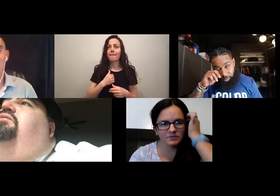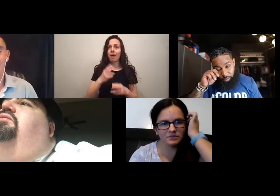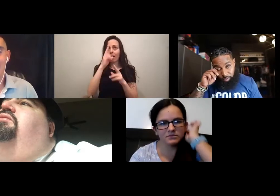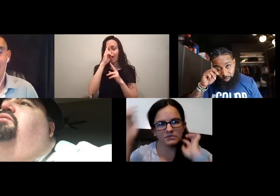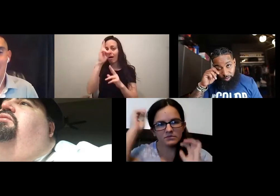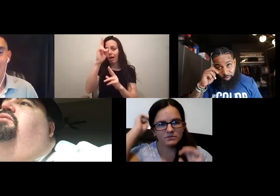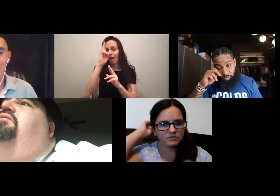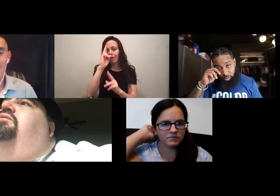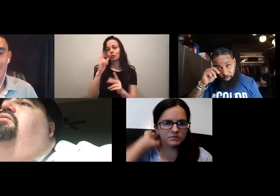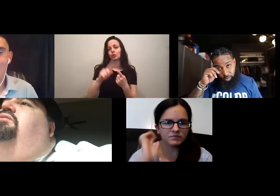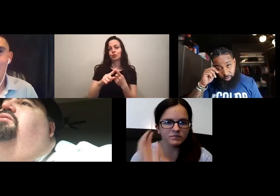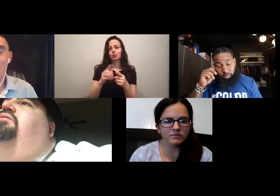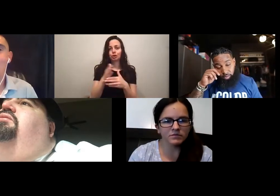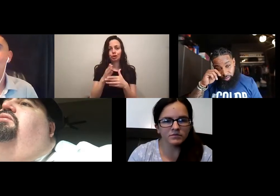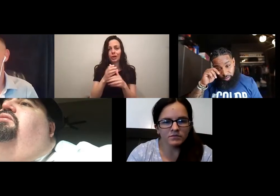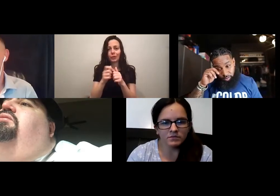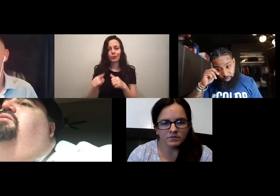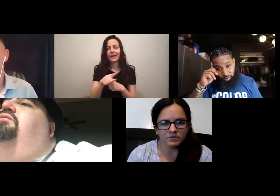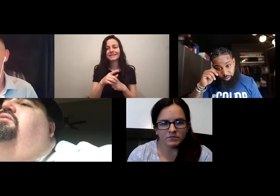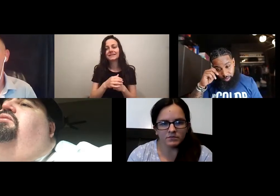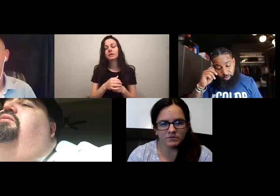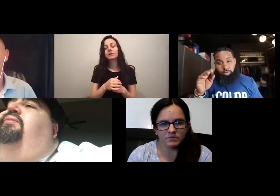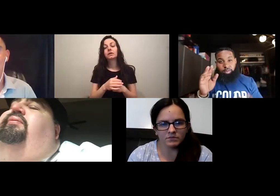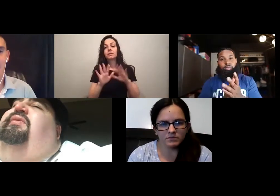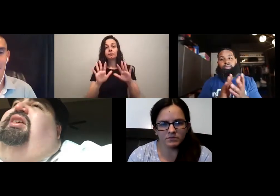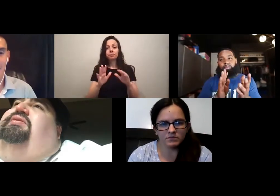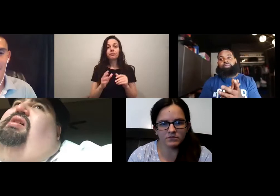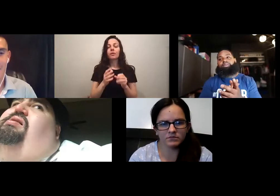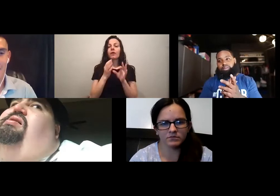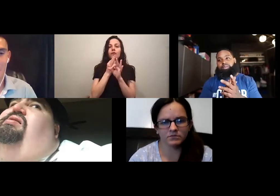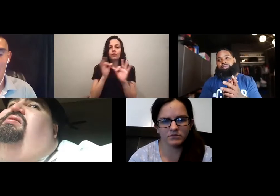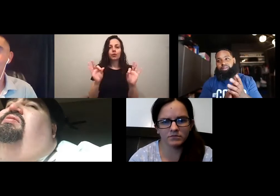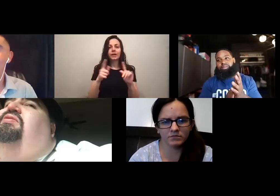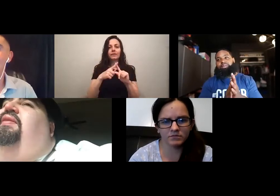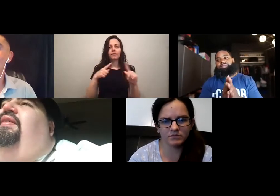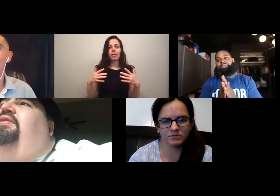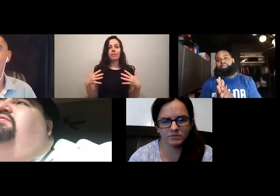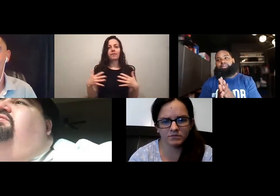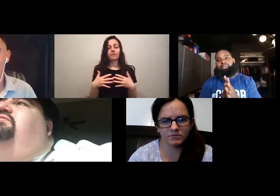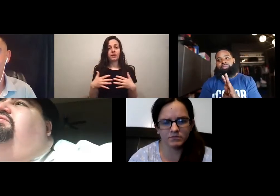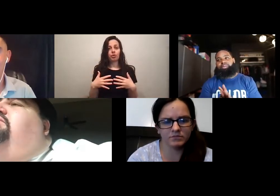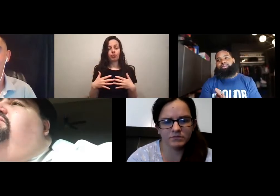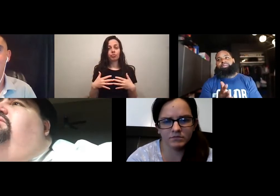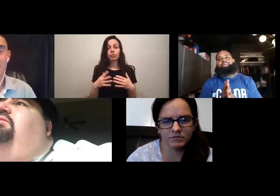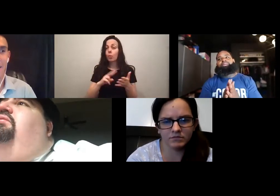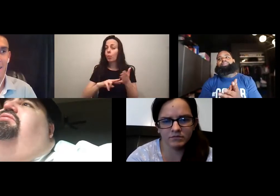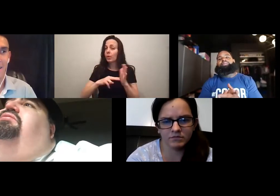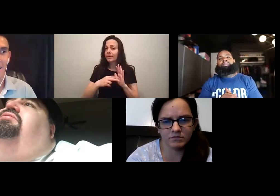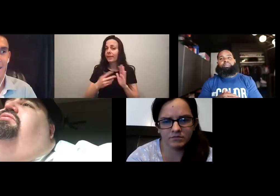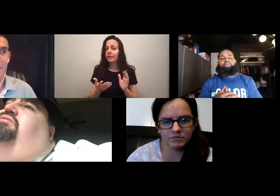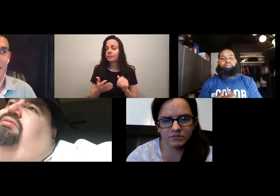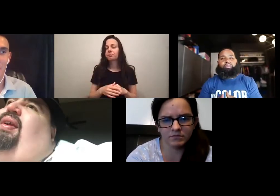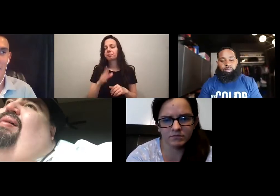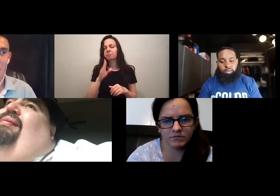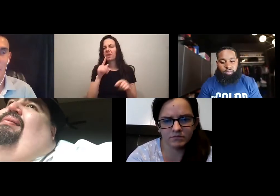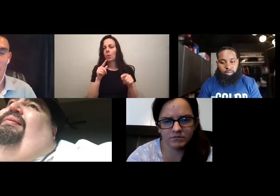is to be free from fear. What does that mean? I'm going to take it down to a very base level